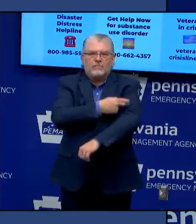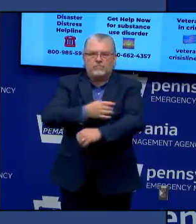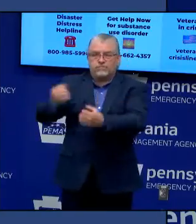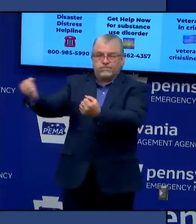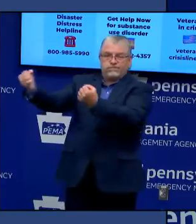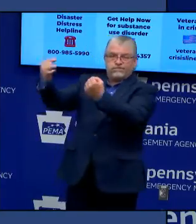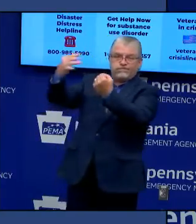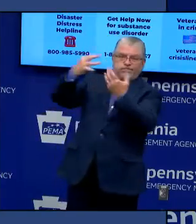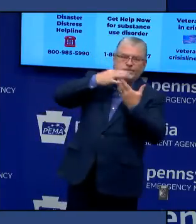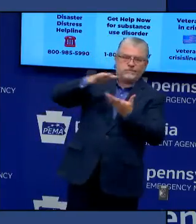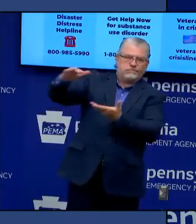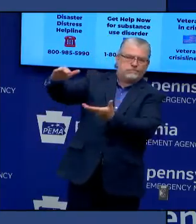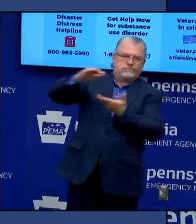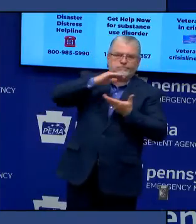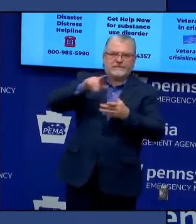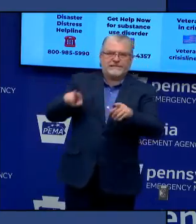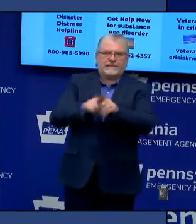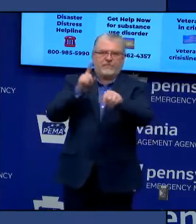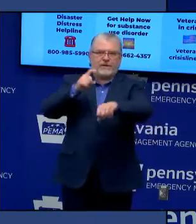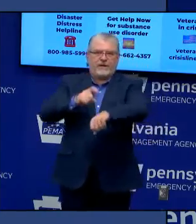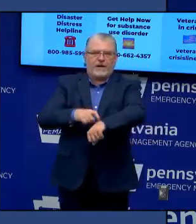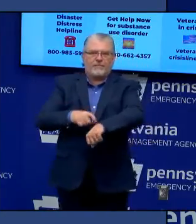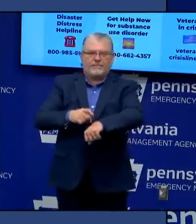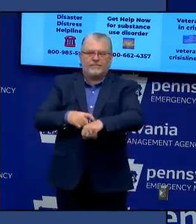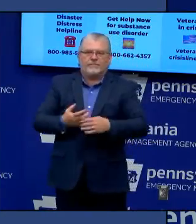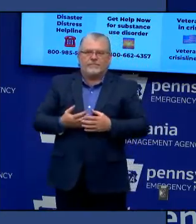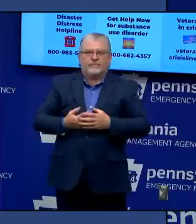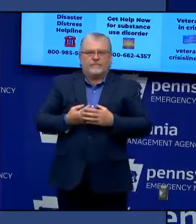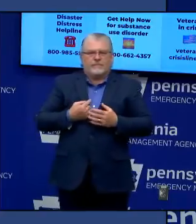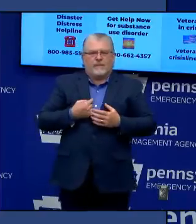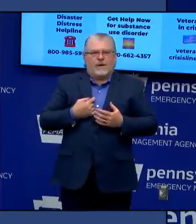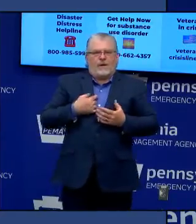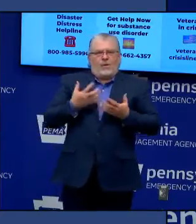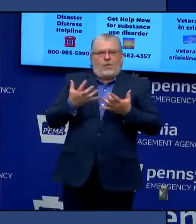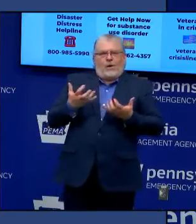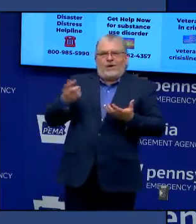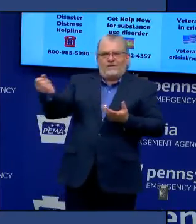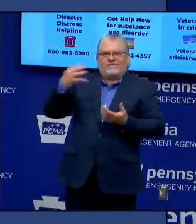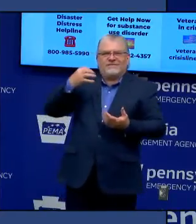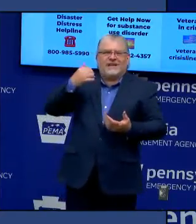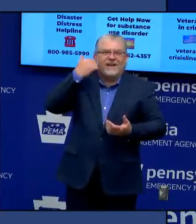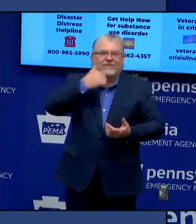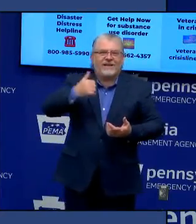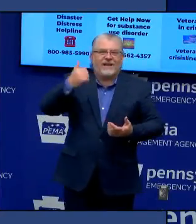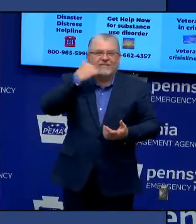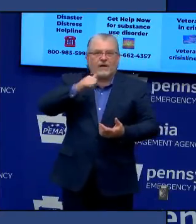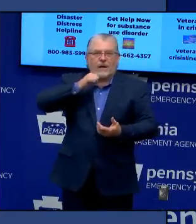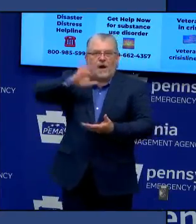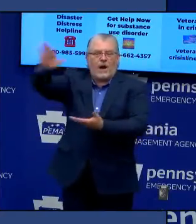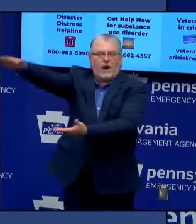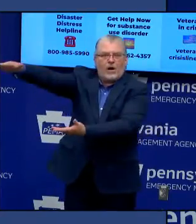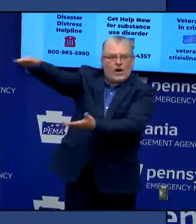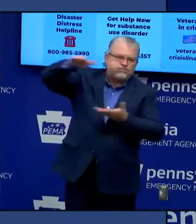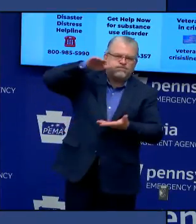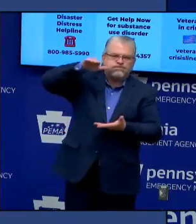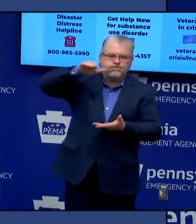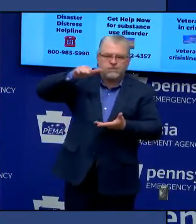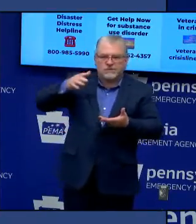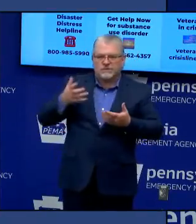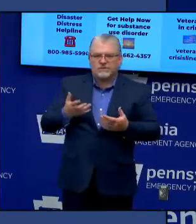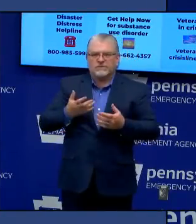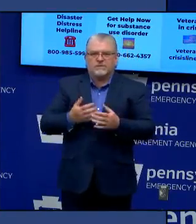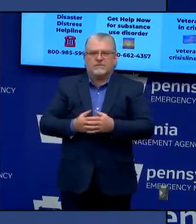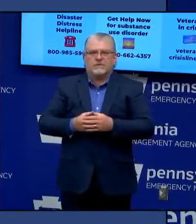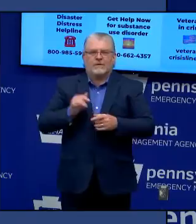to have that released to be in a daily fashion, but it doesn't always come back from the commercial laboratories like that. We call it a data